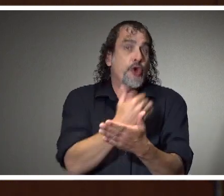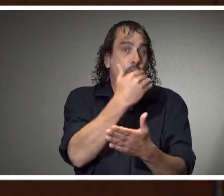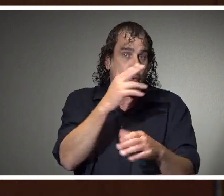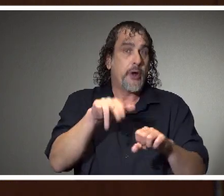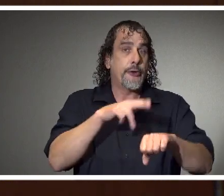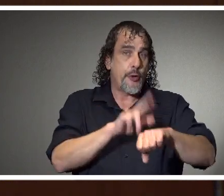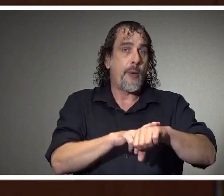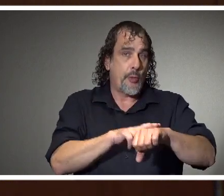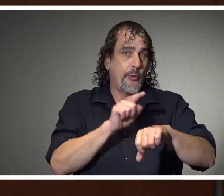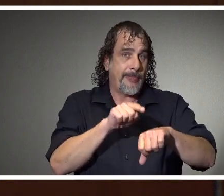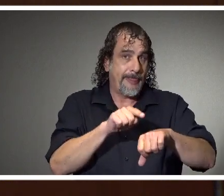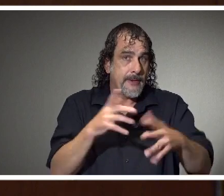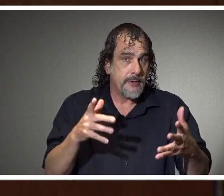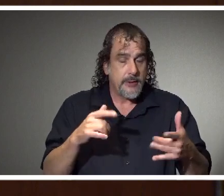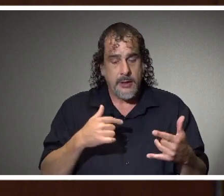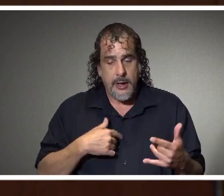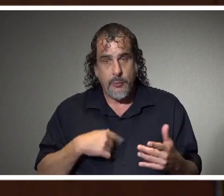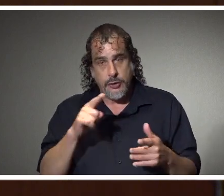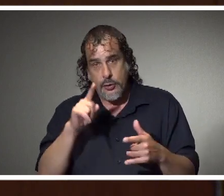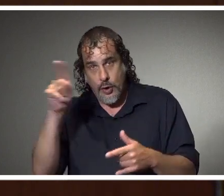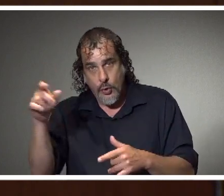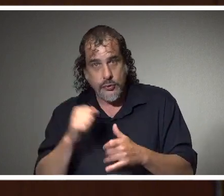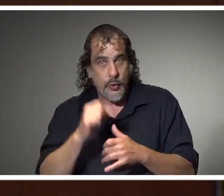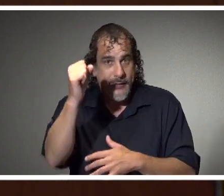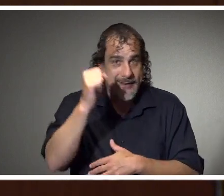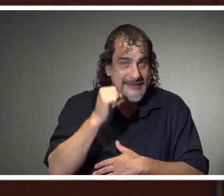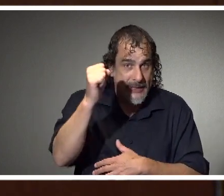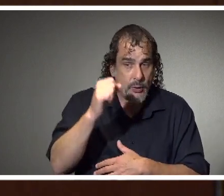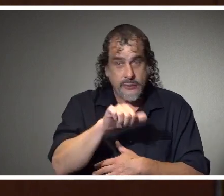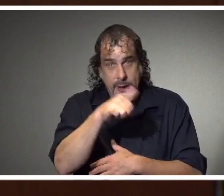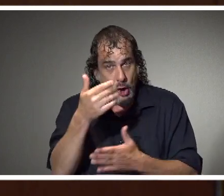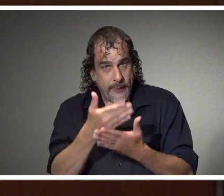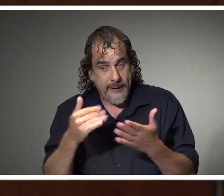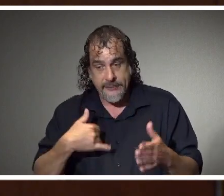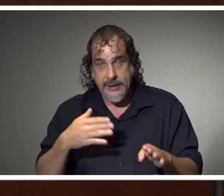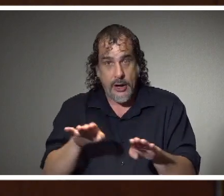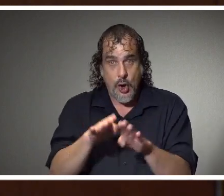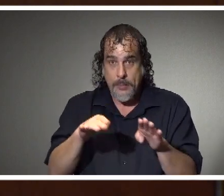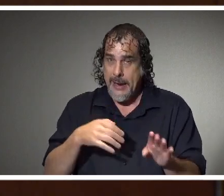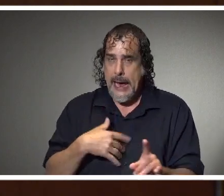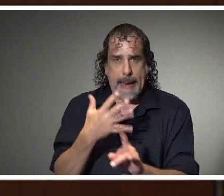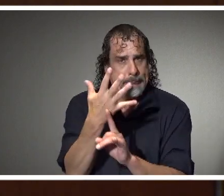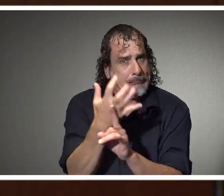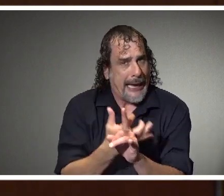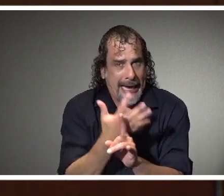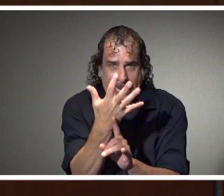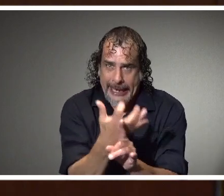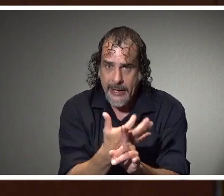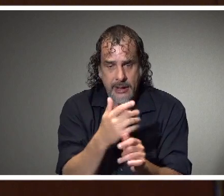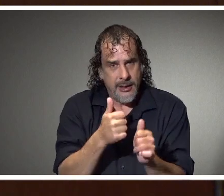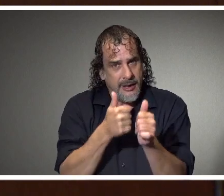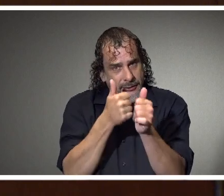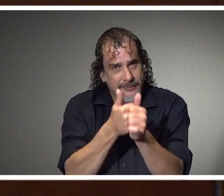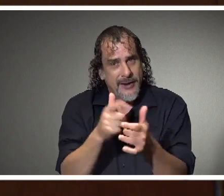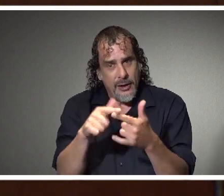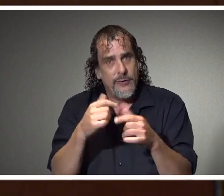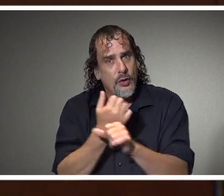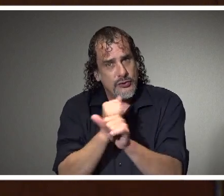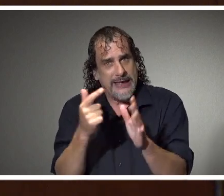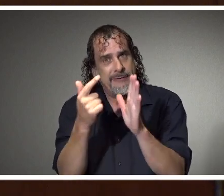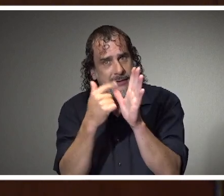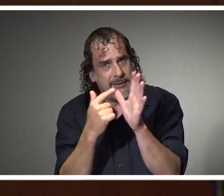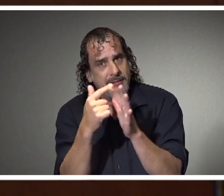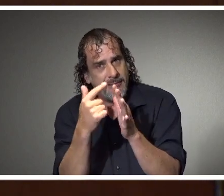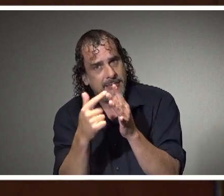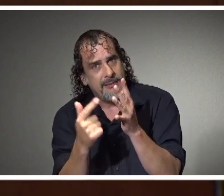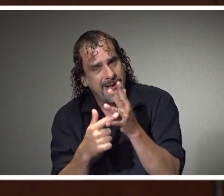can do the things we need to do. And when people go to the casinos or other things, I just really beg of everyone to follow those safety measures. The things